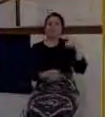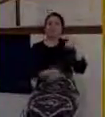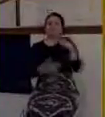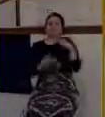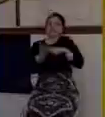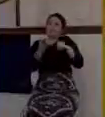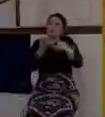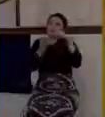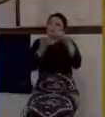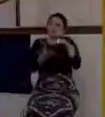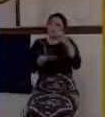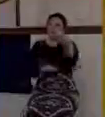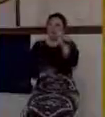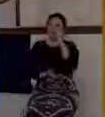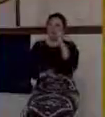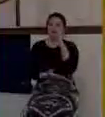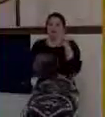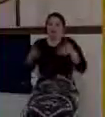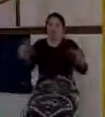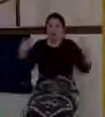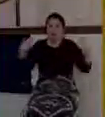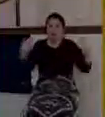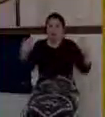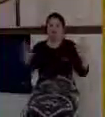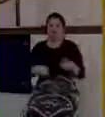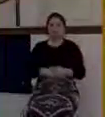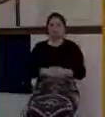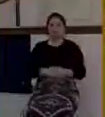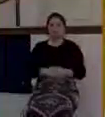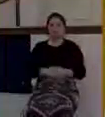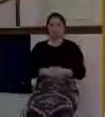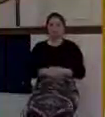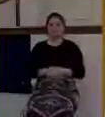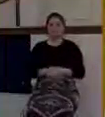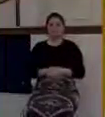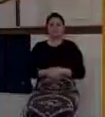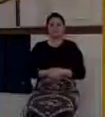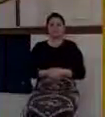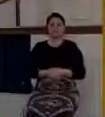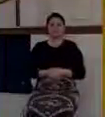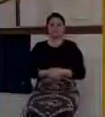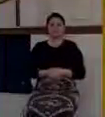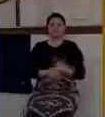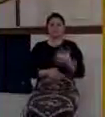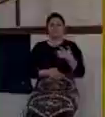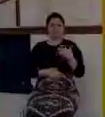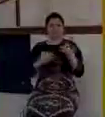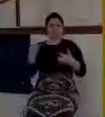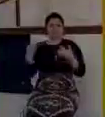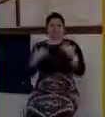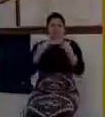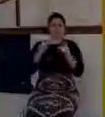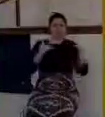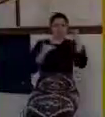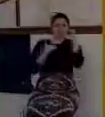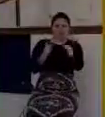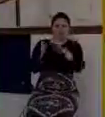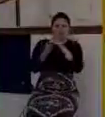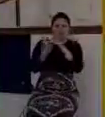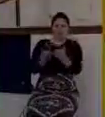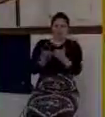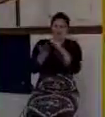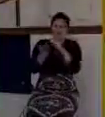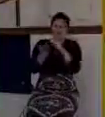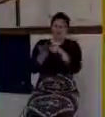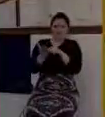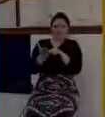God. And there's nothing more exciting than the study of God. And I would say this, every sermon has theology in it. It's either